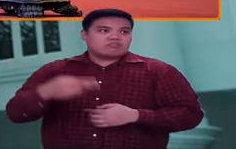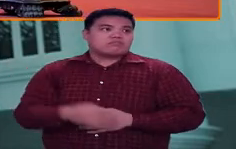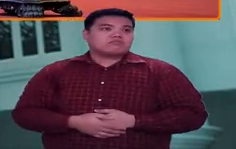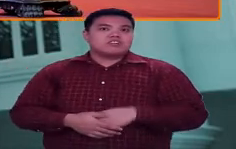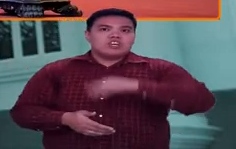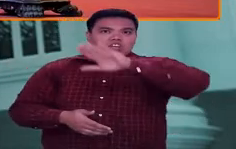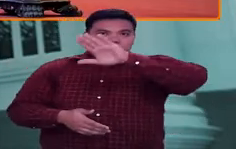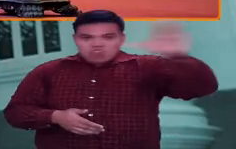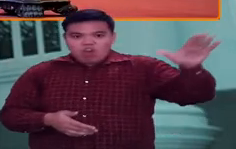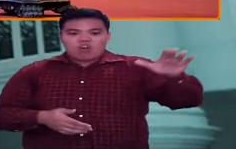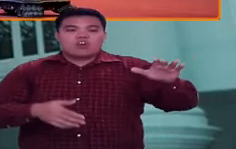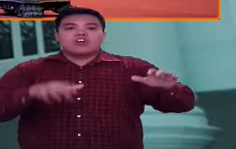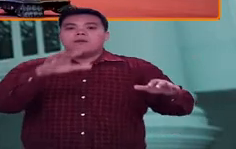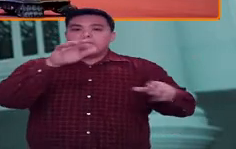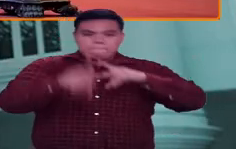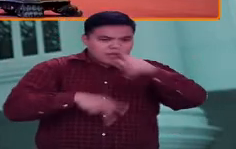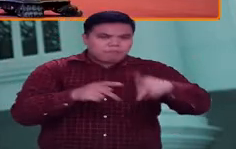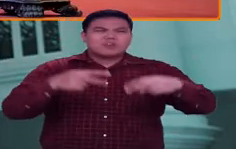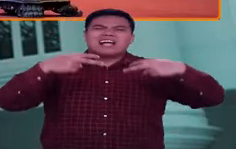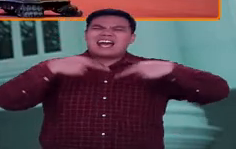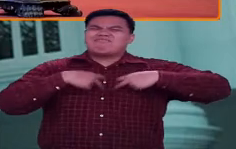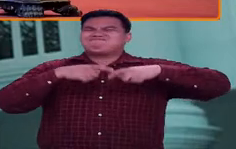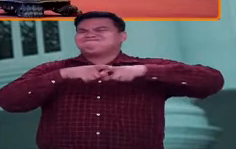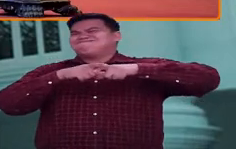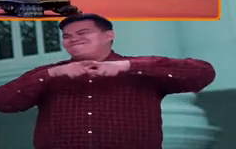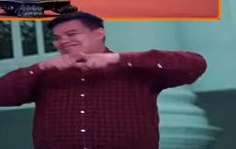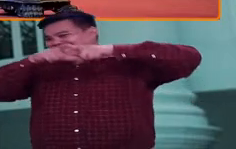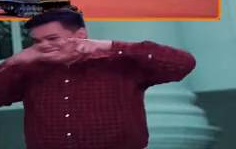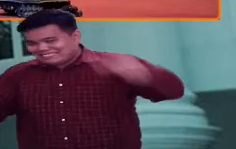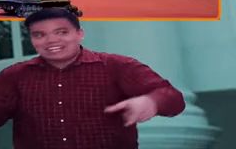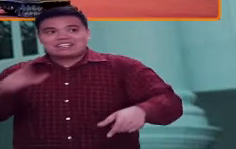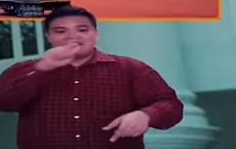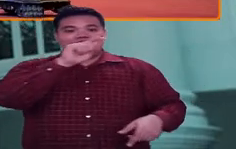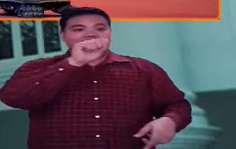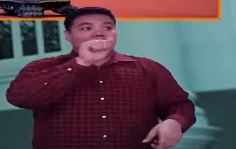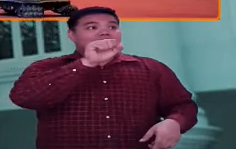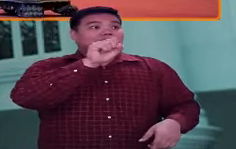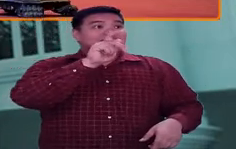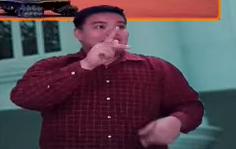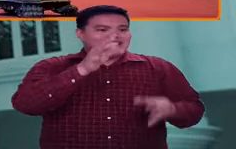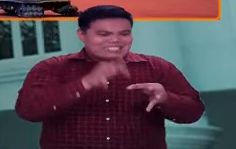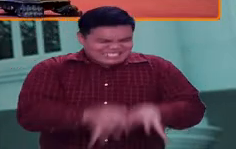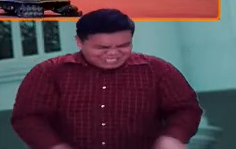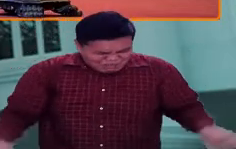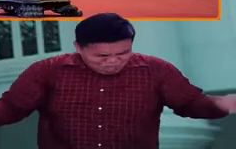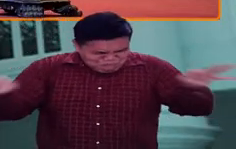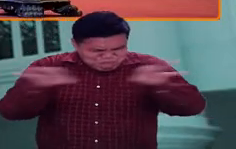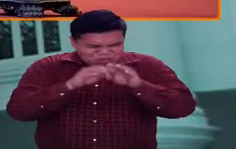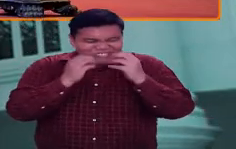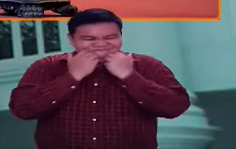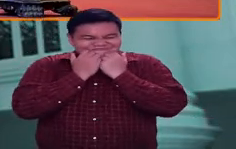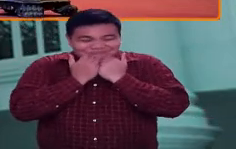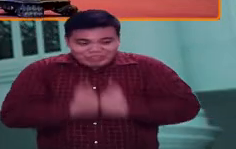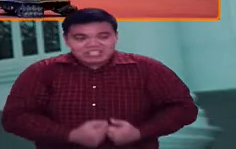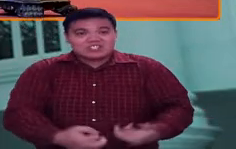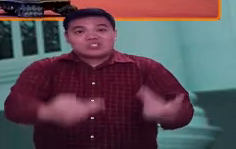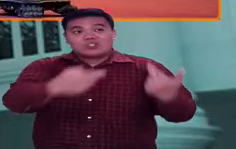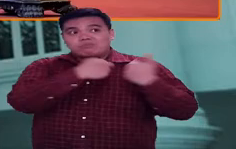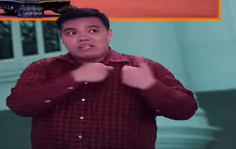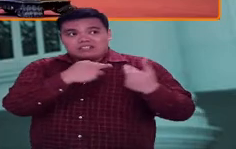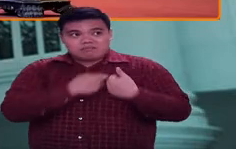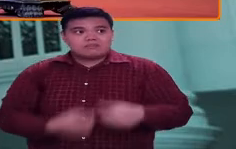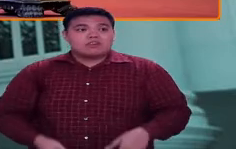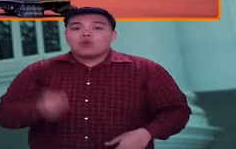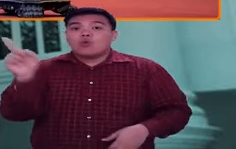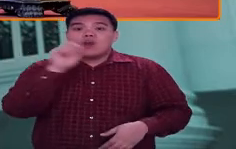is engaged in the biggest, the most important endeavor ever, and